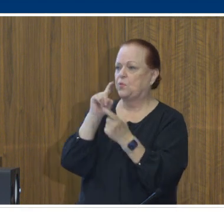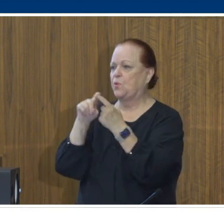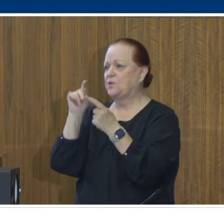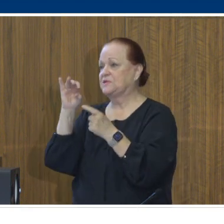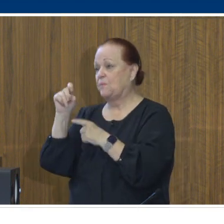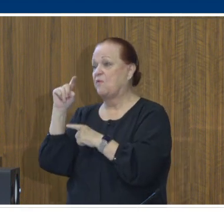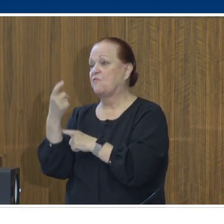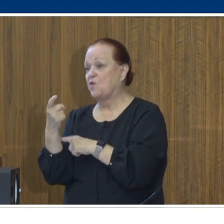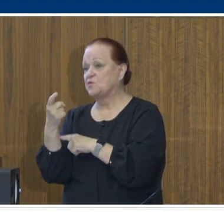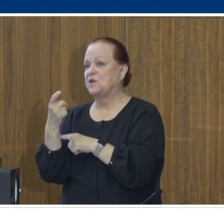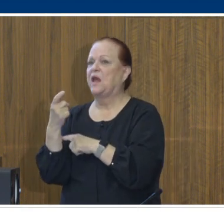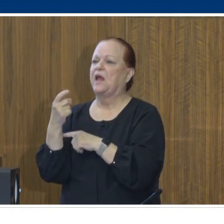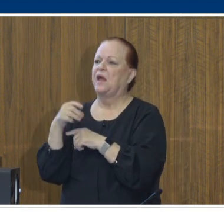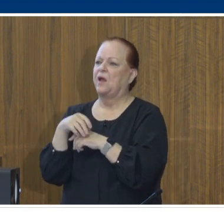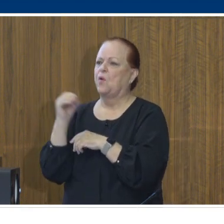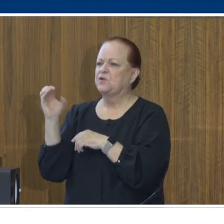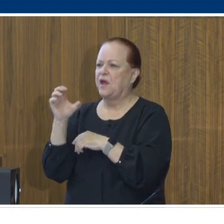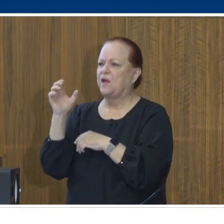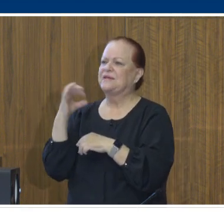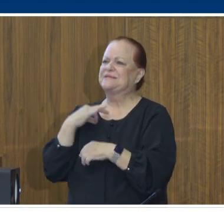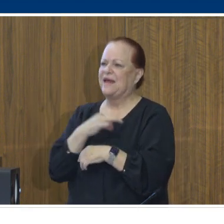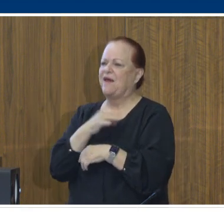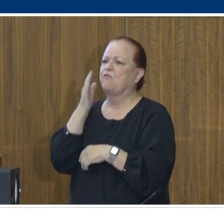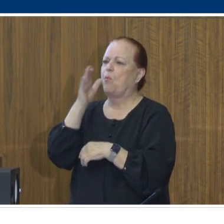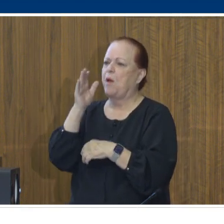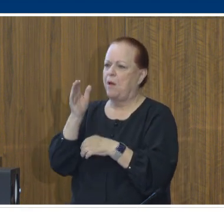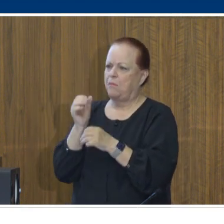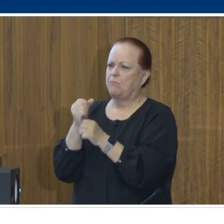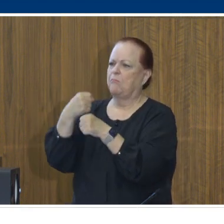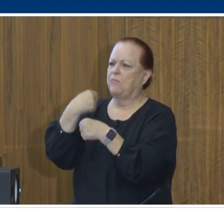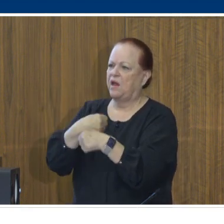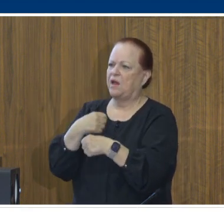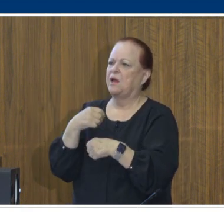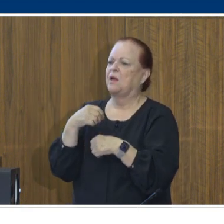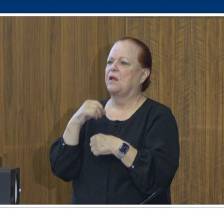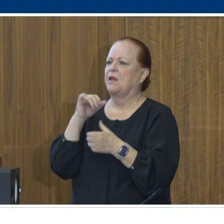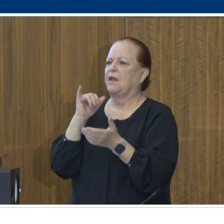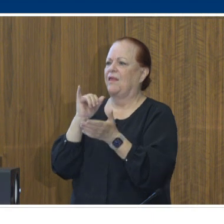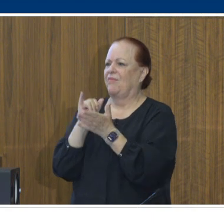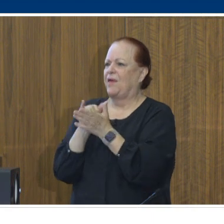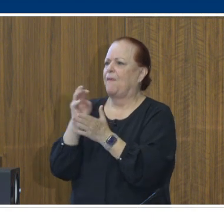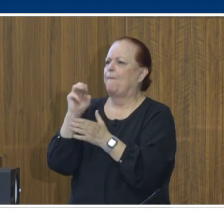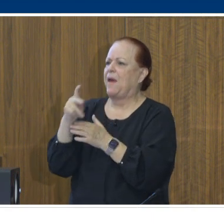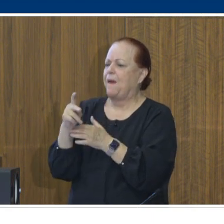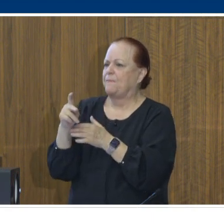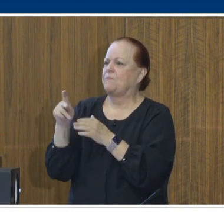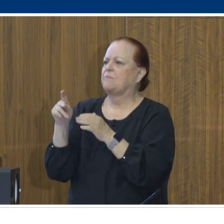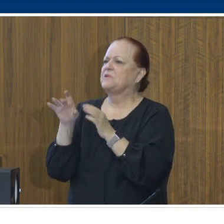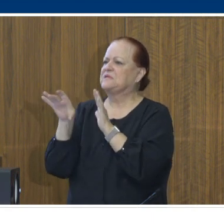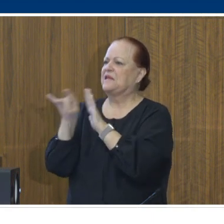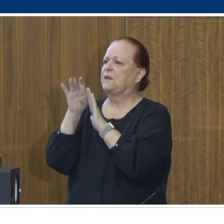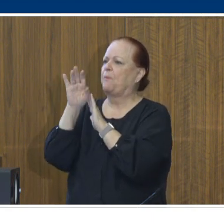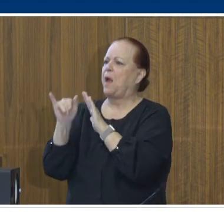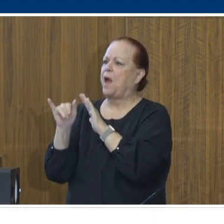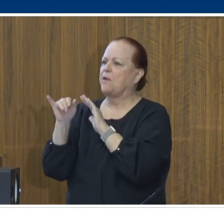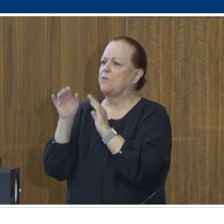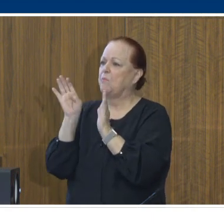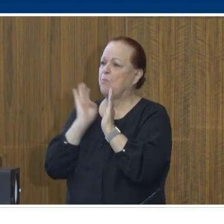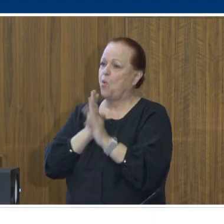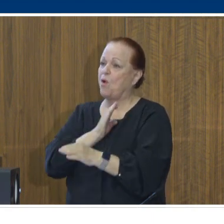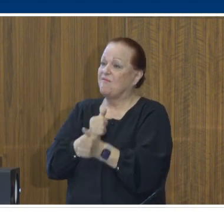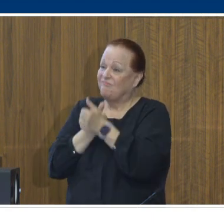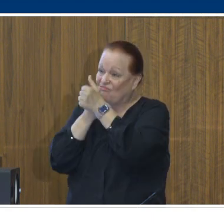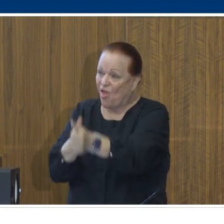1st, county staff will be preparing the formal ordinance based on the map selected by the board. You'll note that this takes